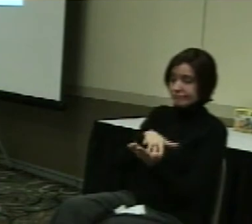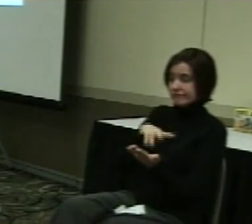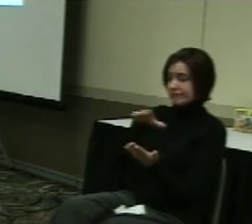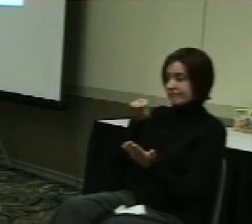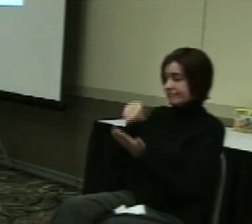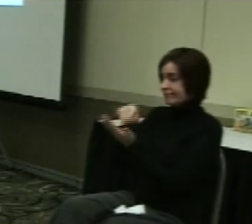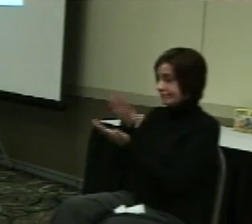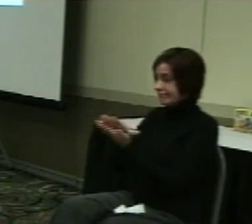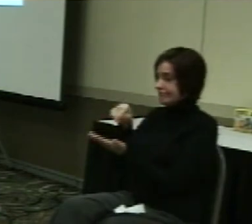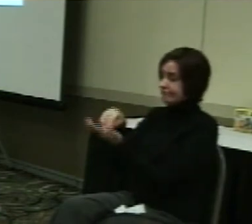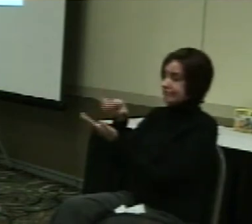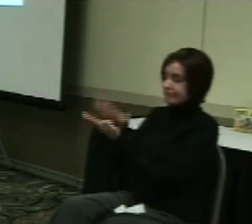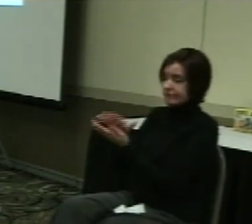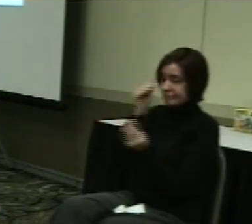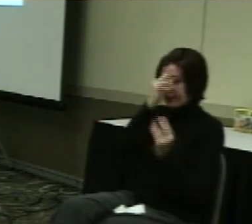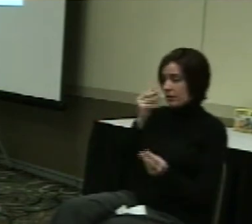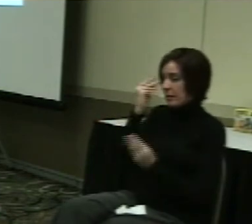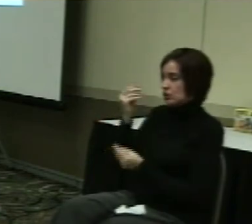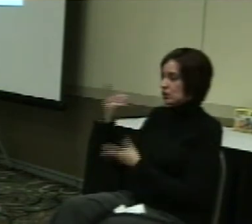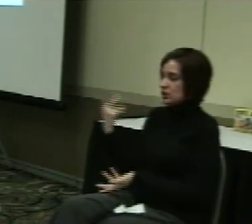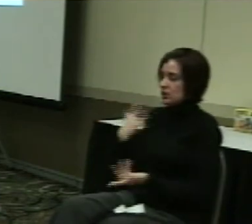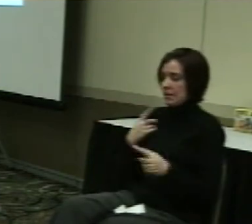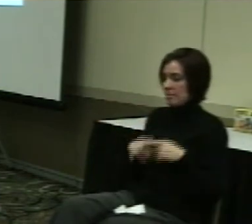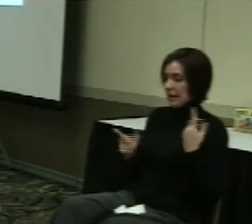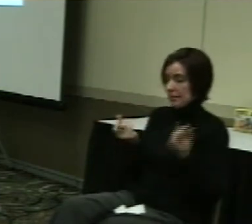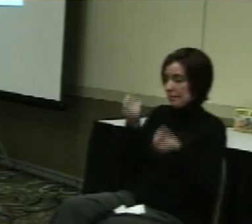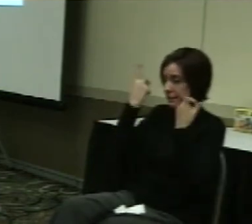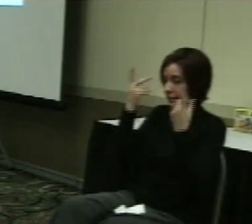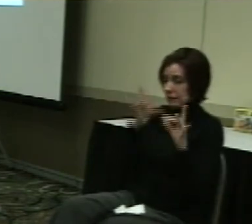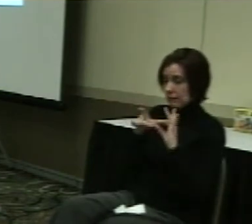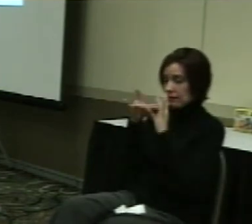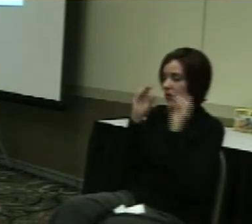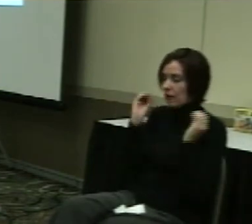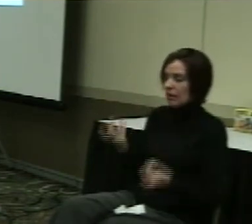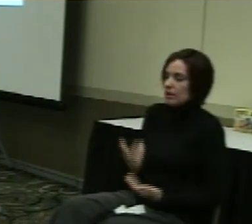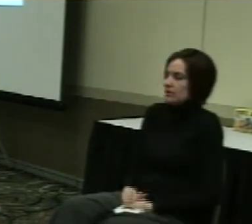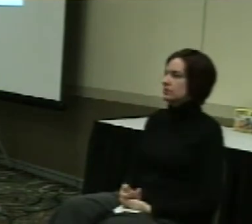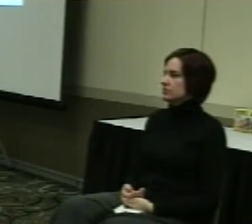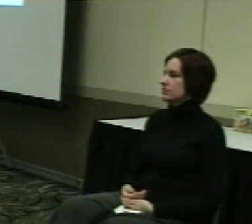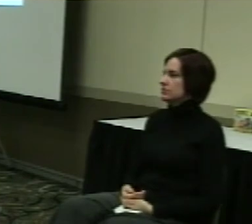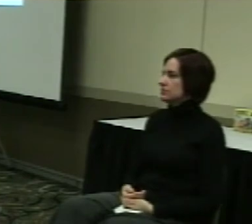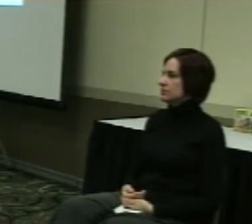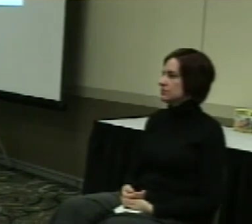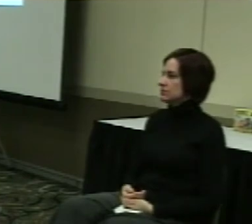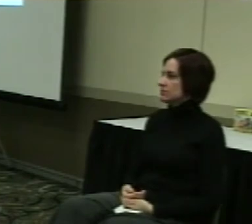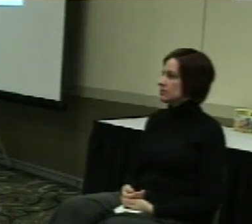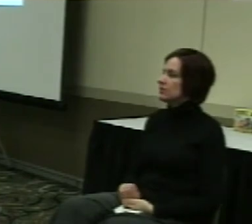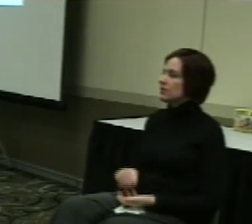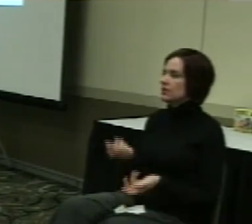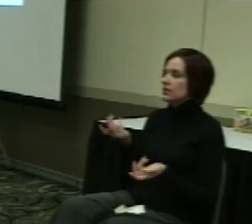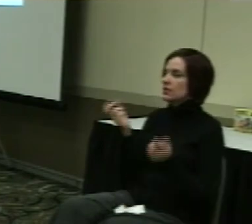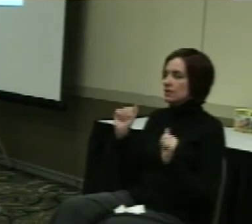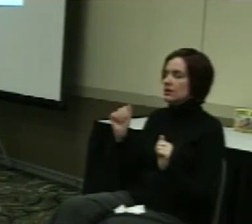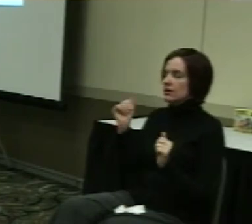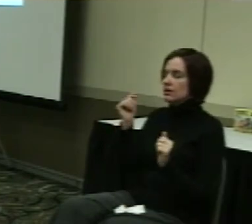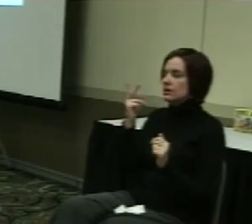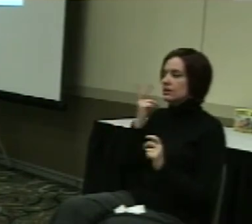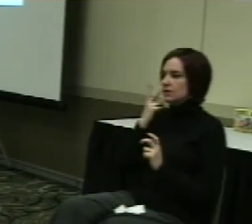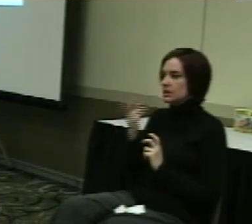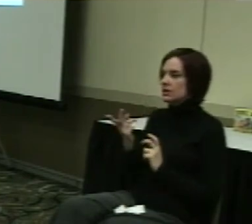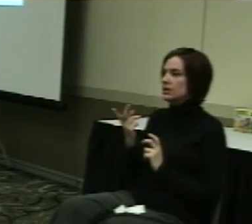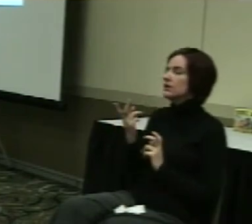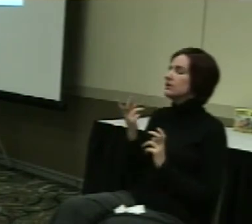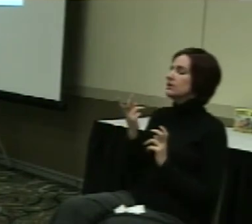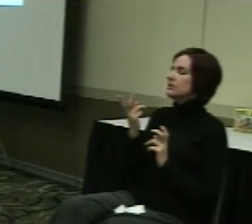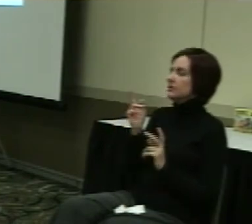Fill out that block. Here's the information. Can you tell me more about that? Because I see you clearly telling me